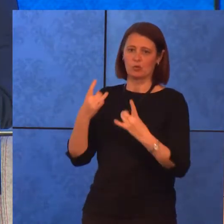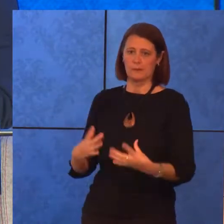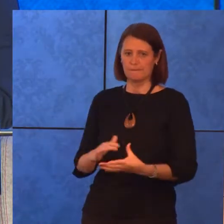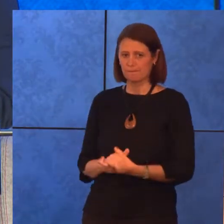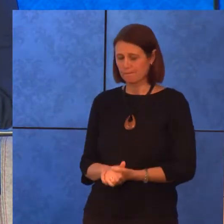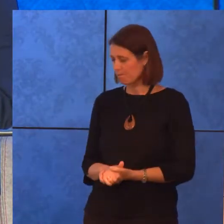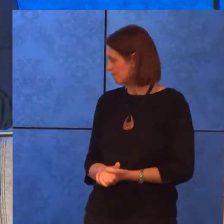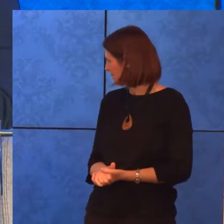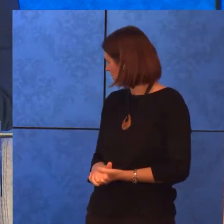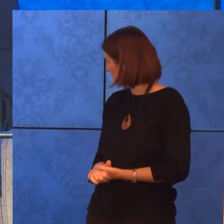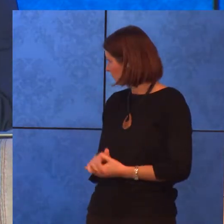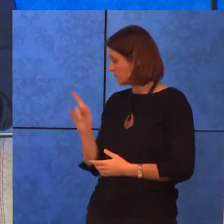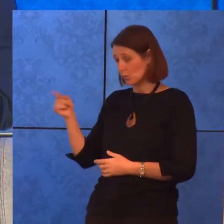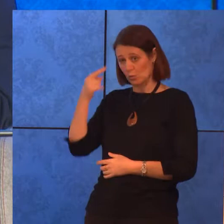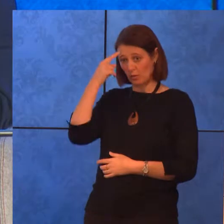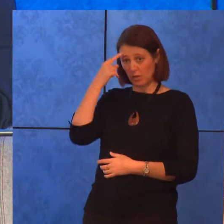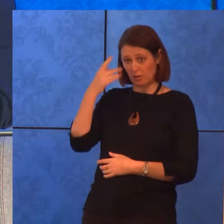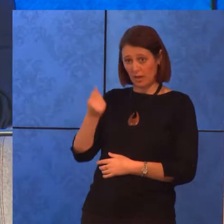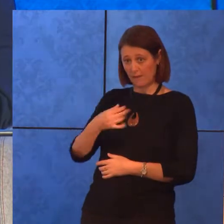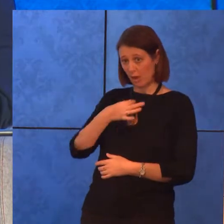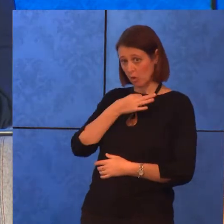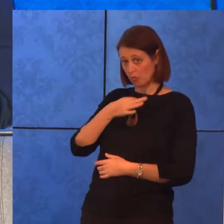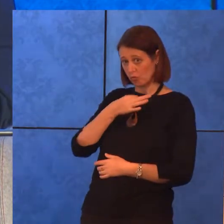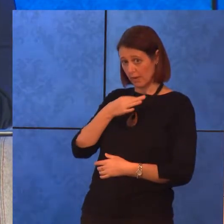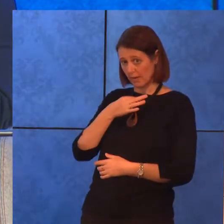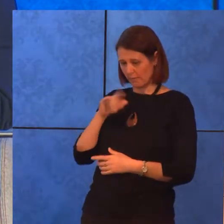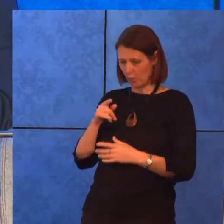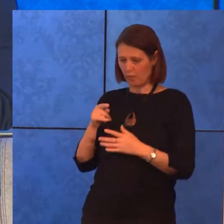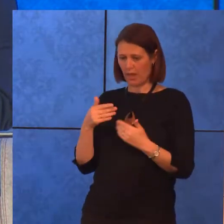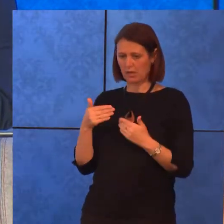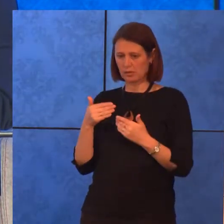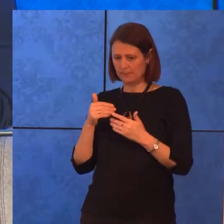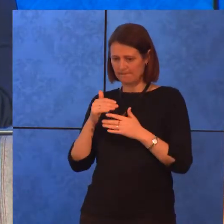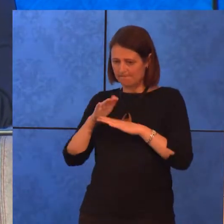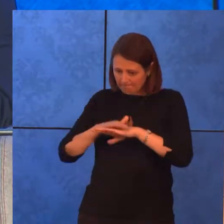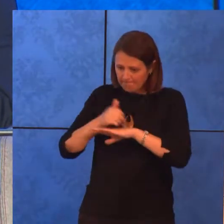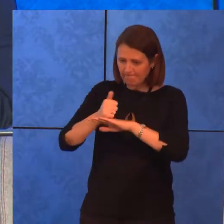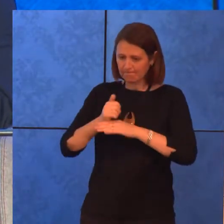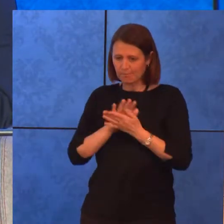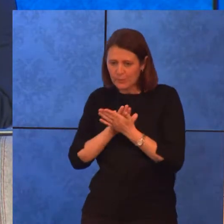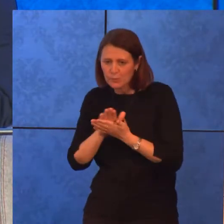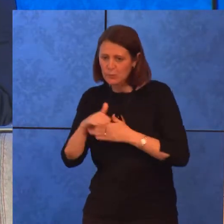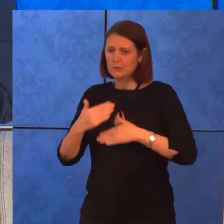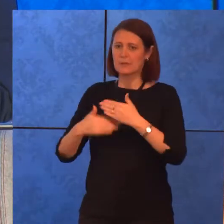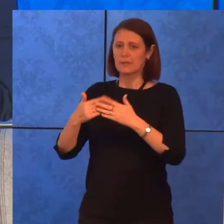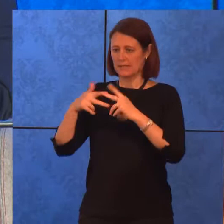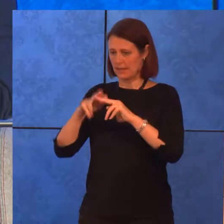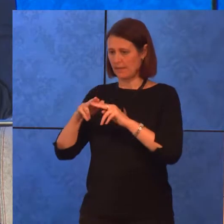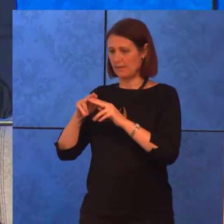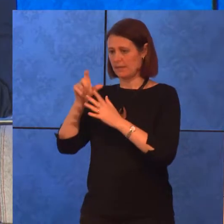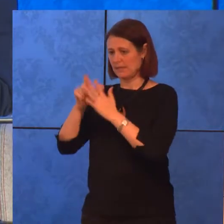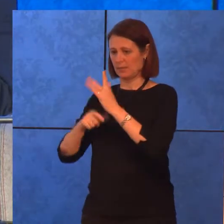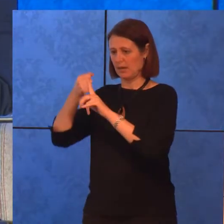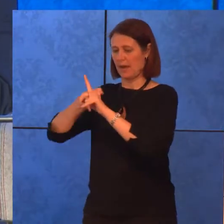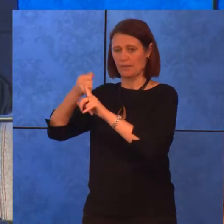think there's a threat then to the well-oiled machine that you're trying to set up if disability advocacy organisations